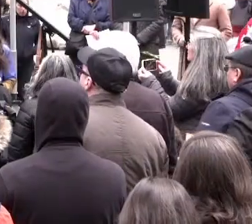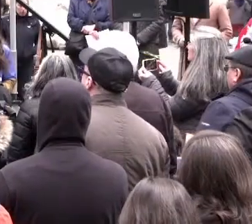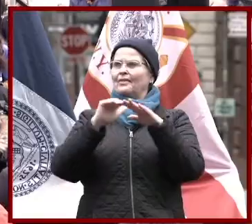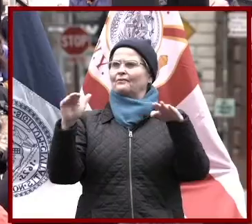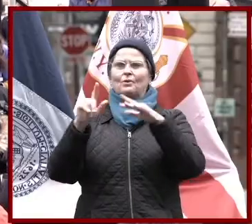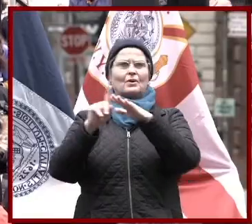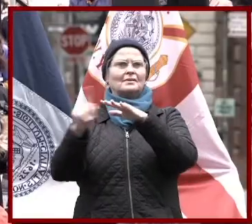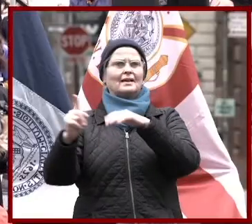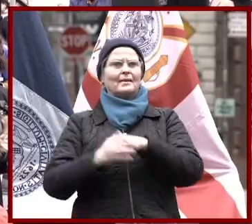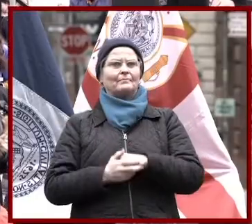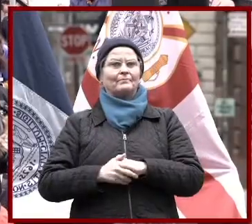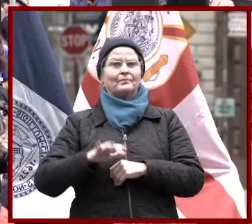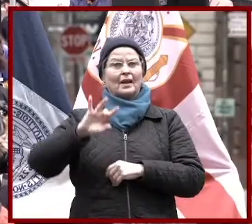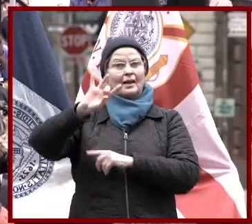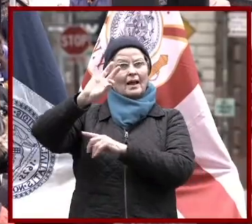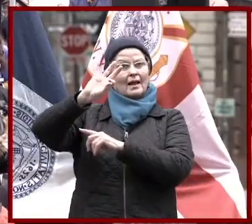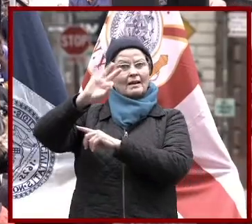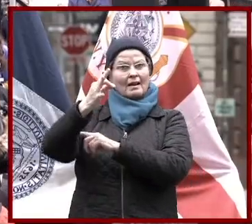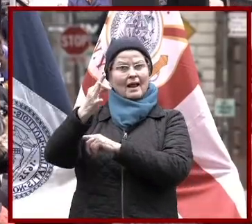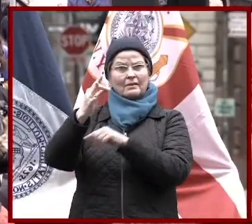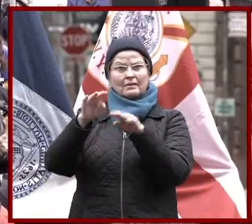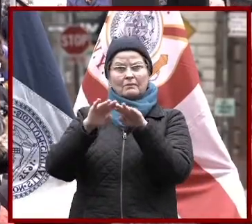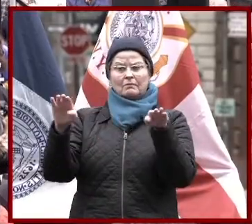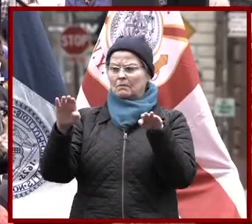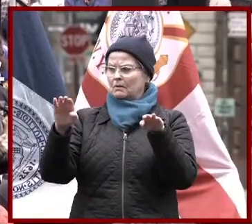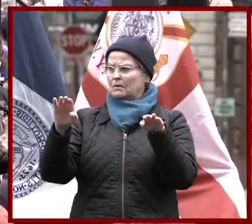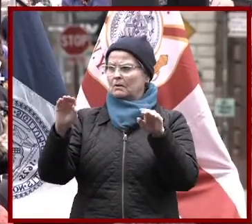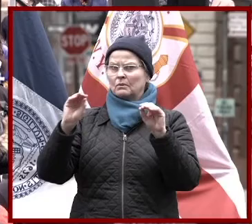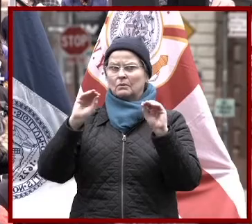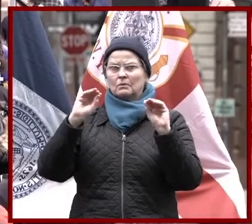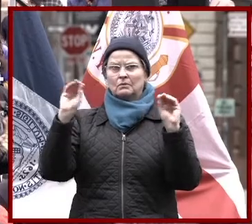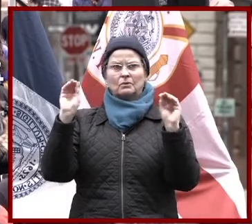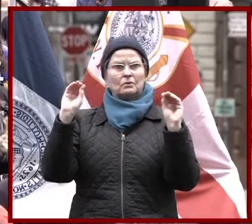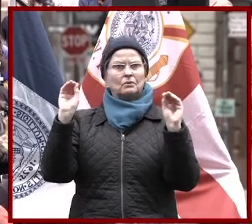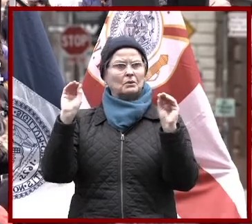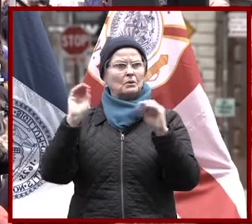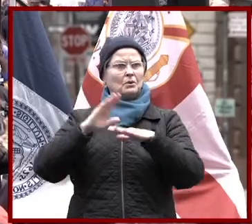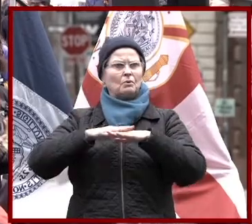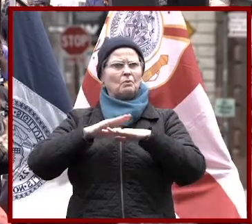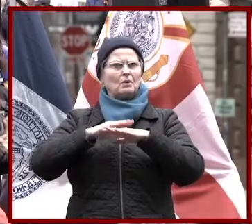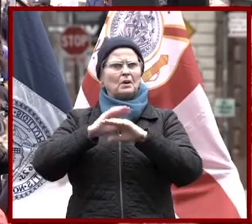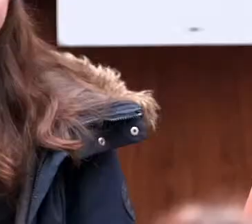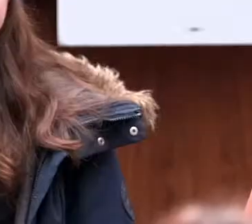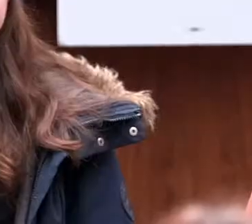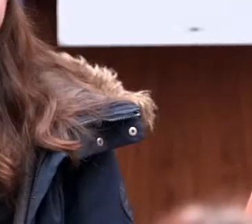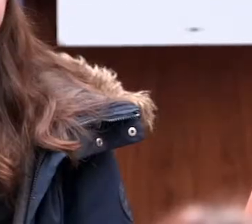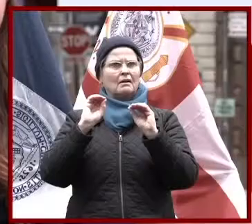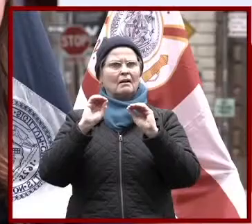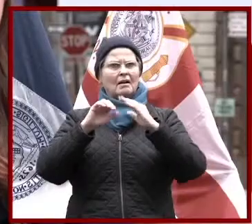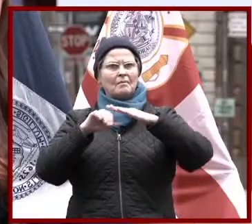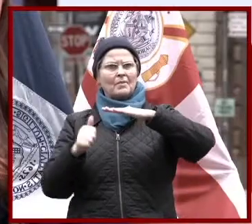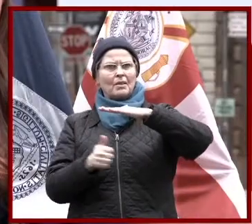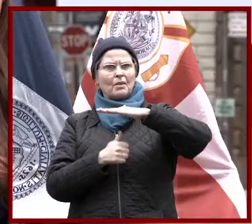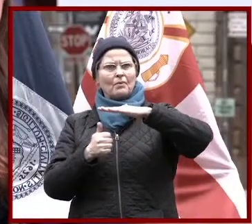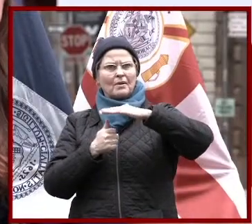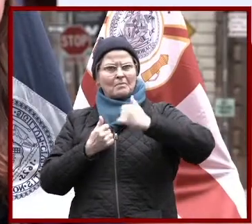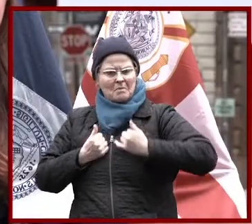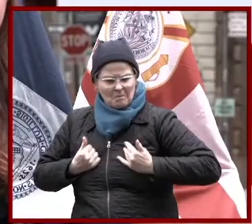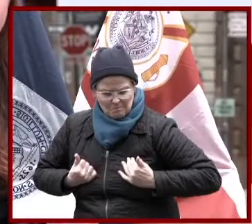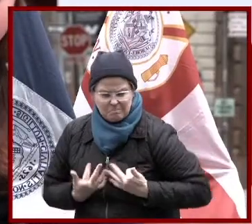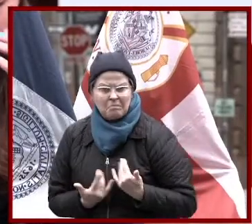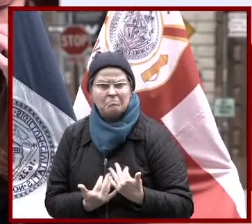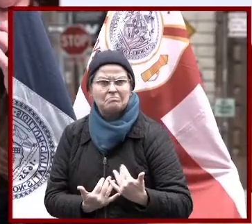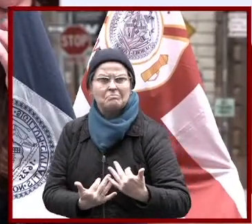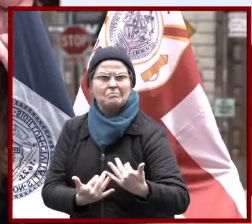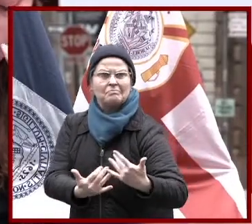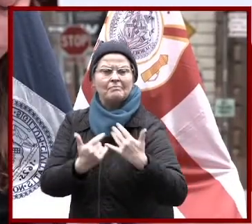9th floor, there was no warning. The fire spread beneath them. In an instant, they were engulfed in flames. The